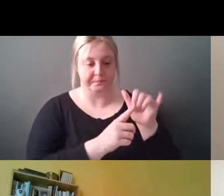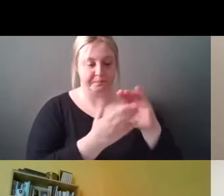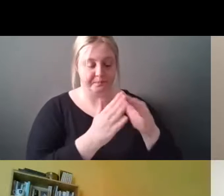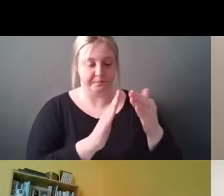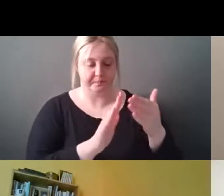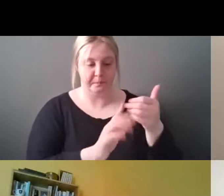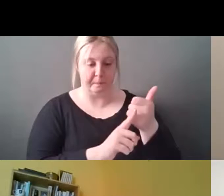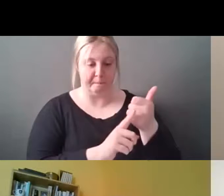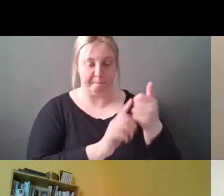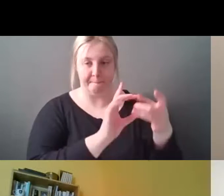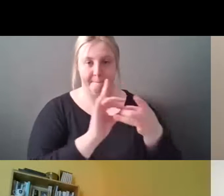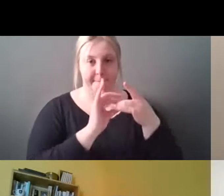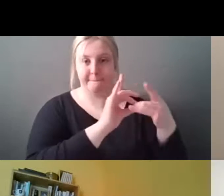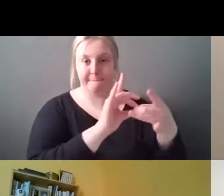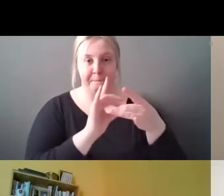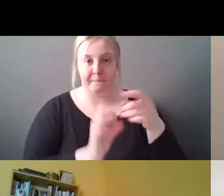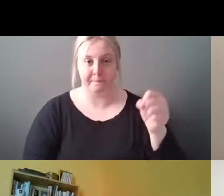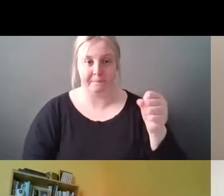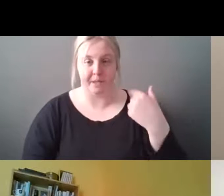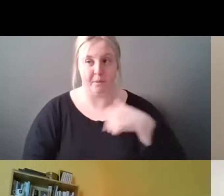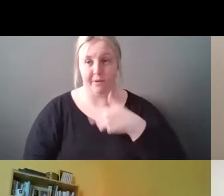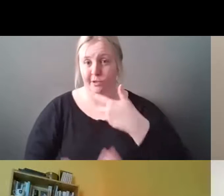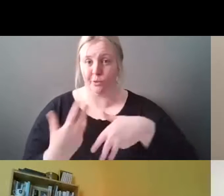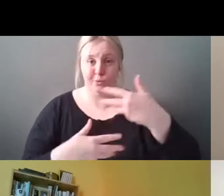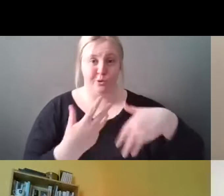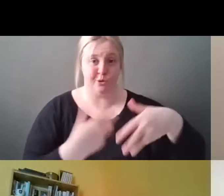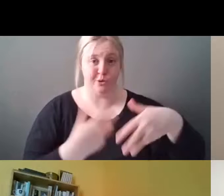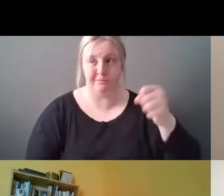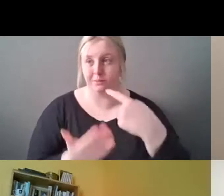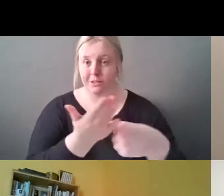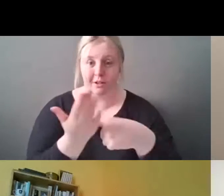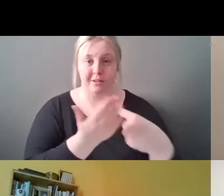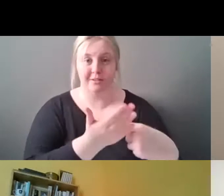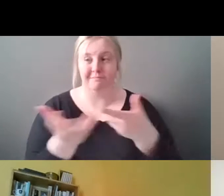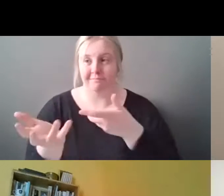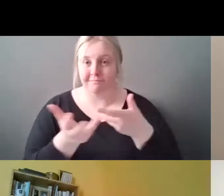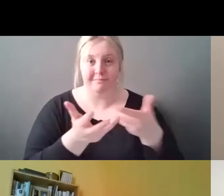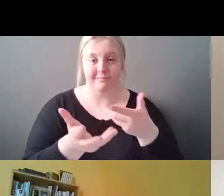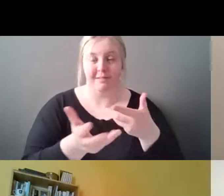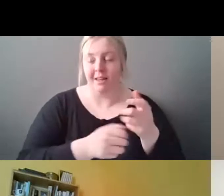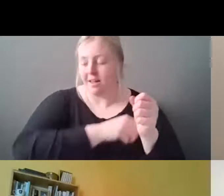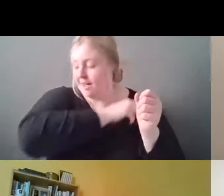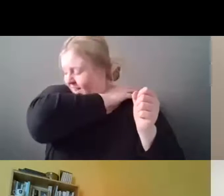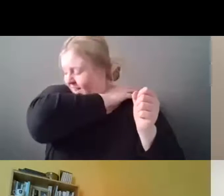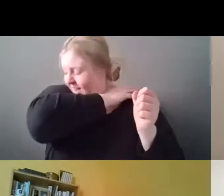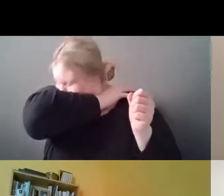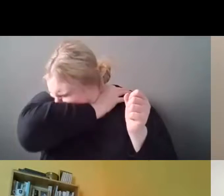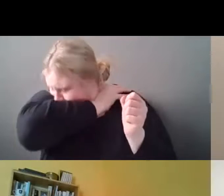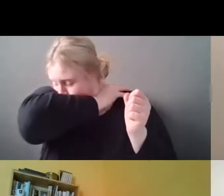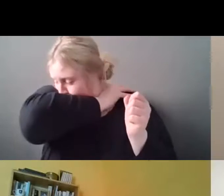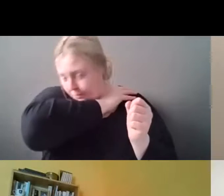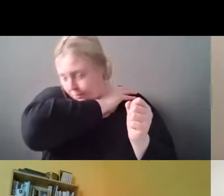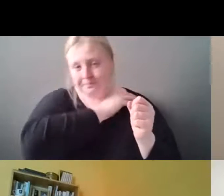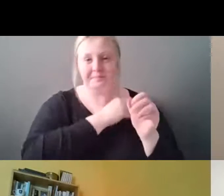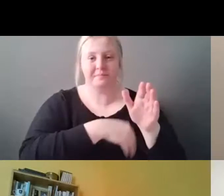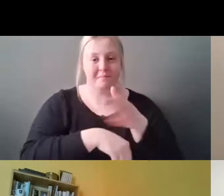well connected. We're very pro-social and talking to each other and sharing resources and sharing data that